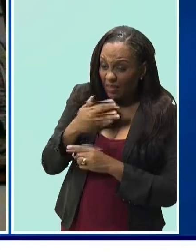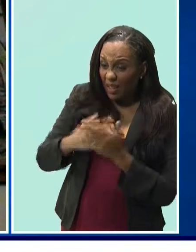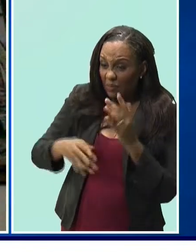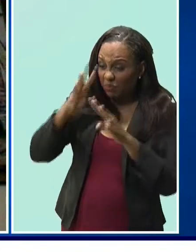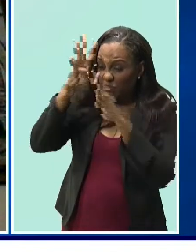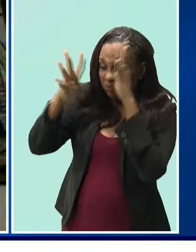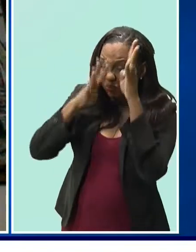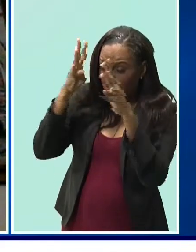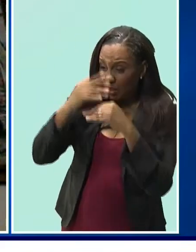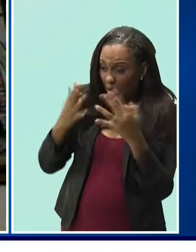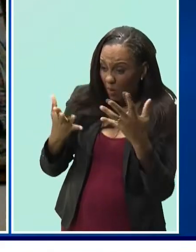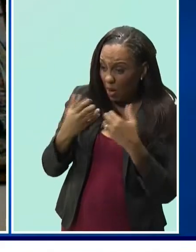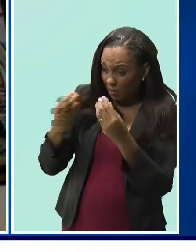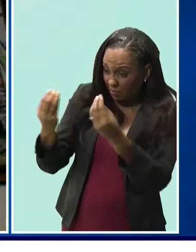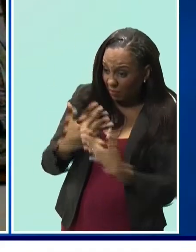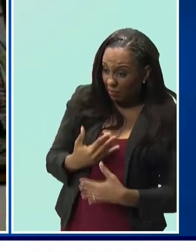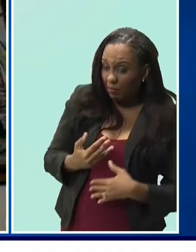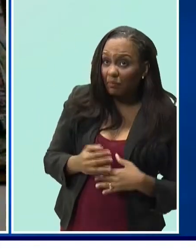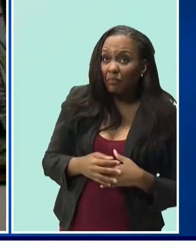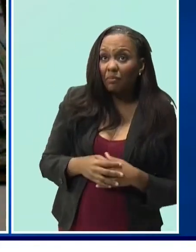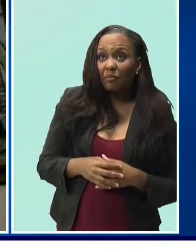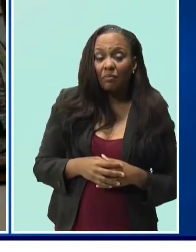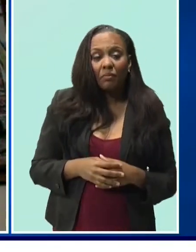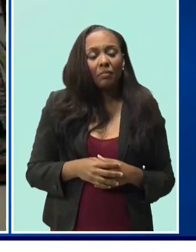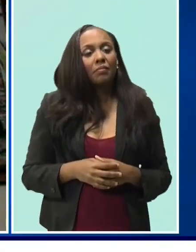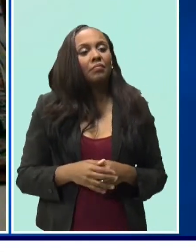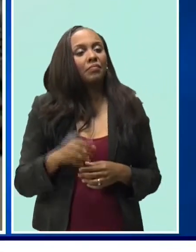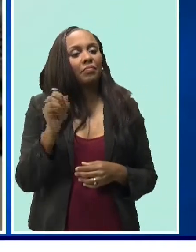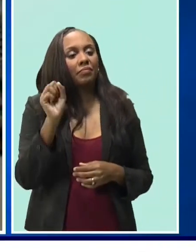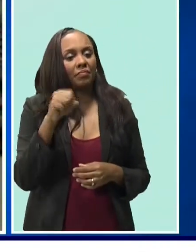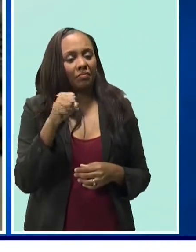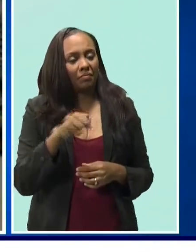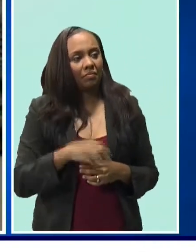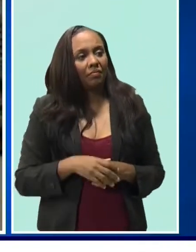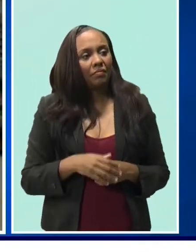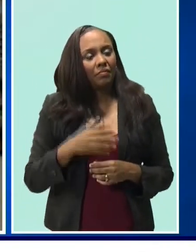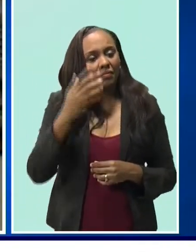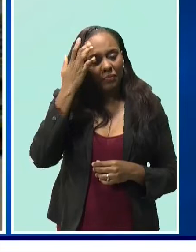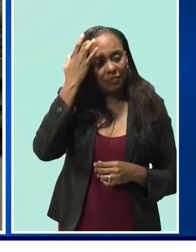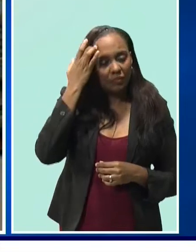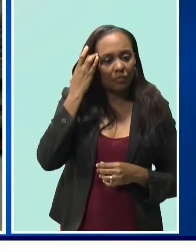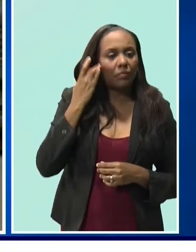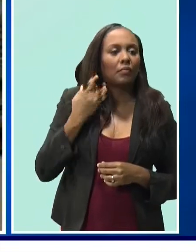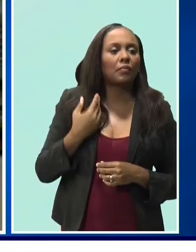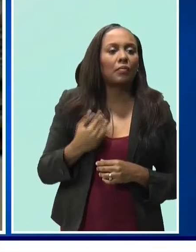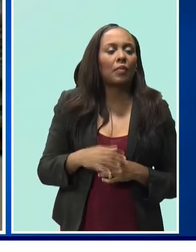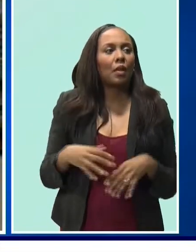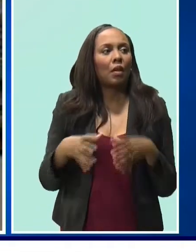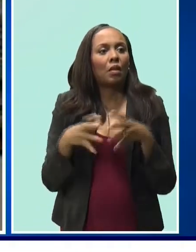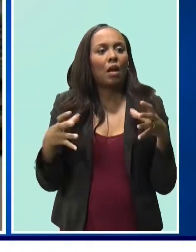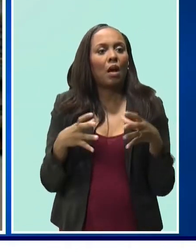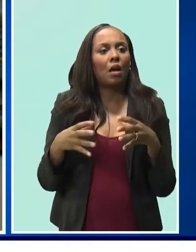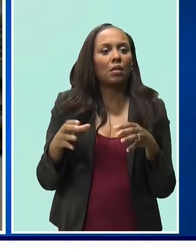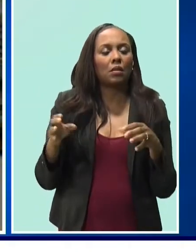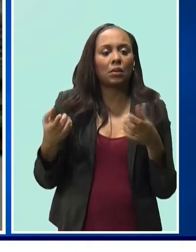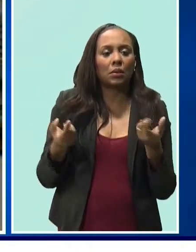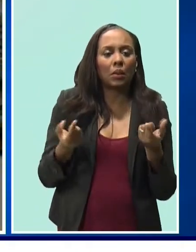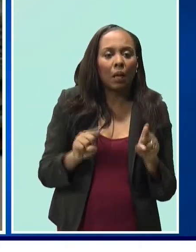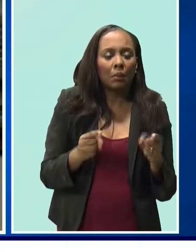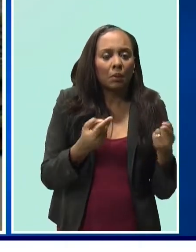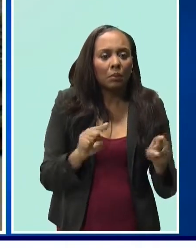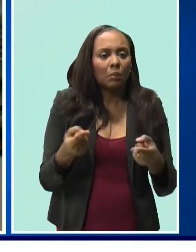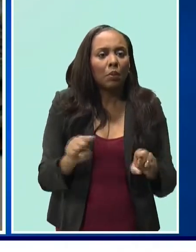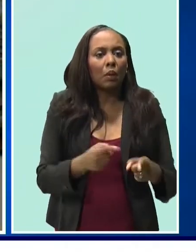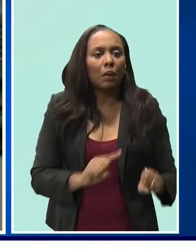putting on as well that you want to speak about. Yes, I just want to let the public know that quite a lot is going on to support the public